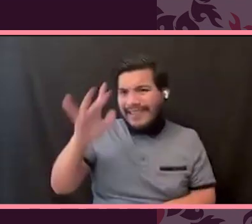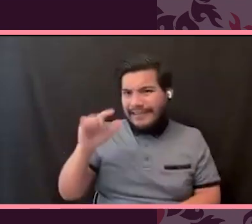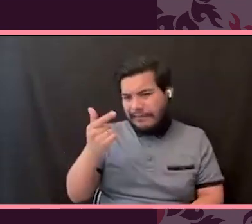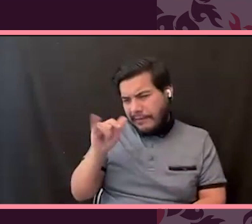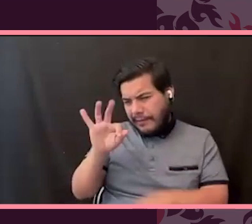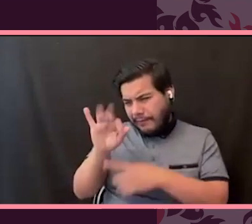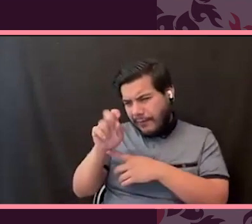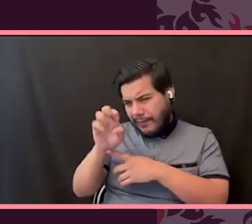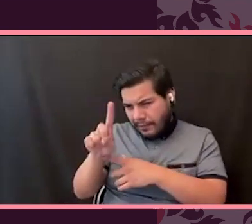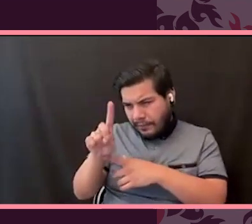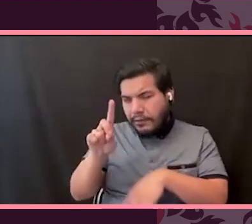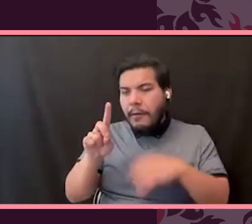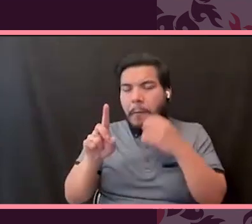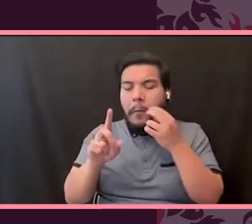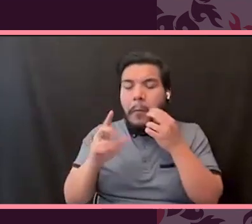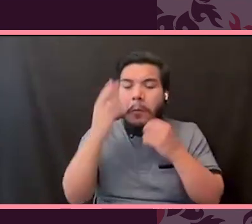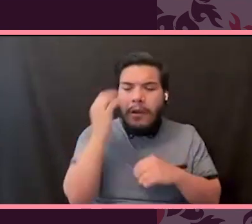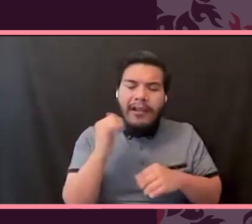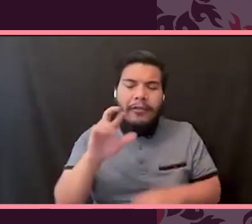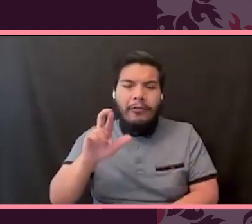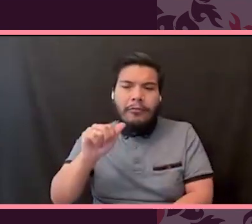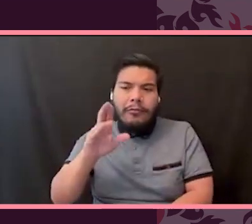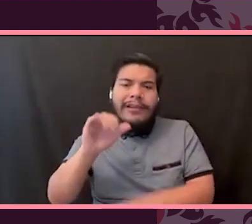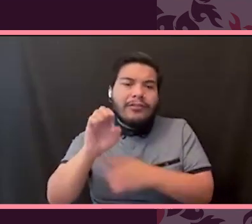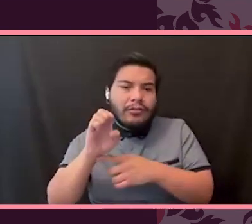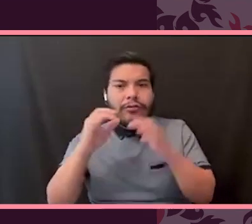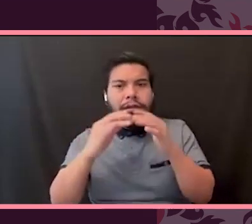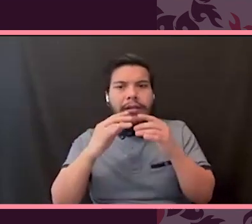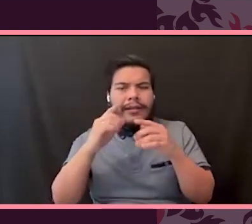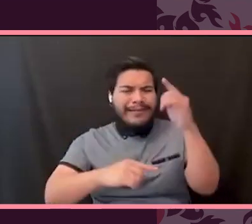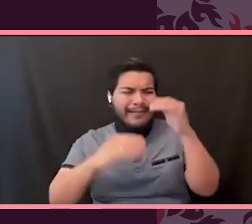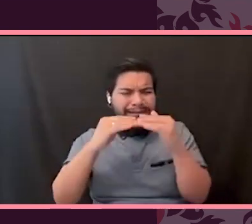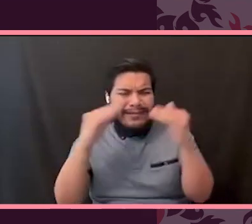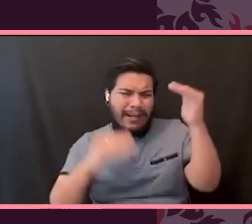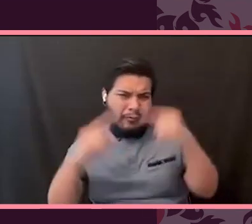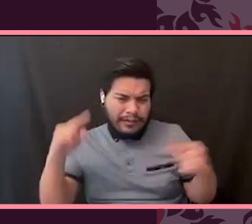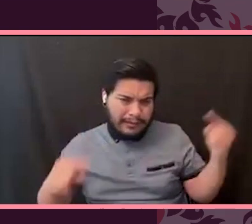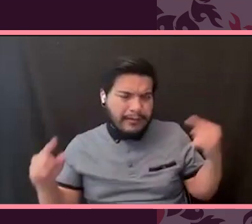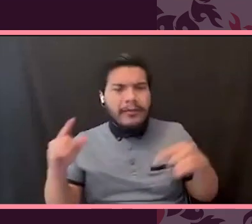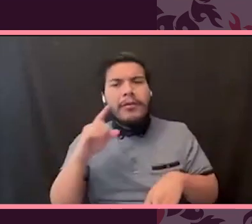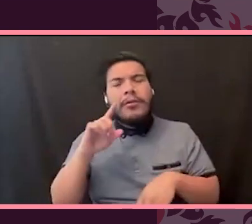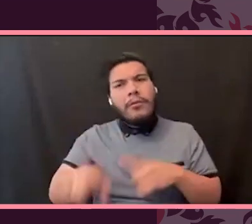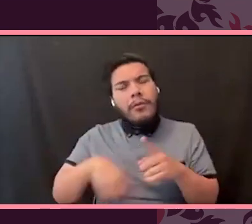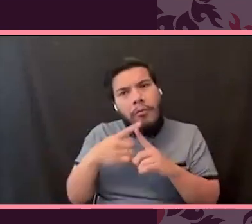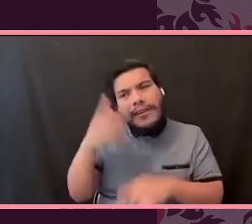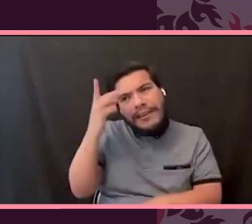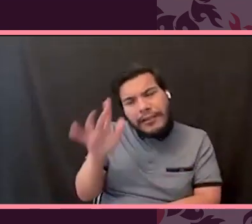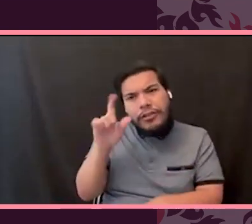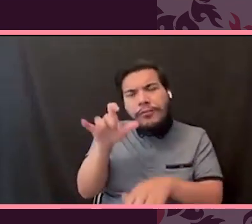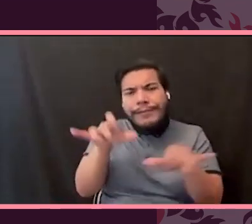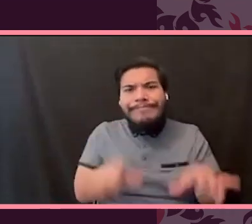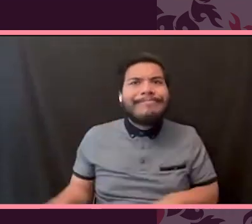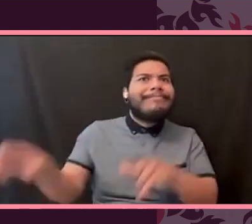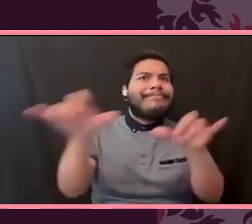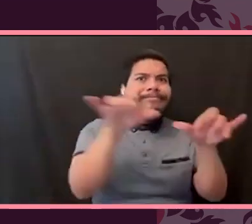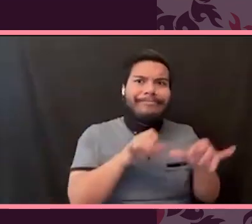there racial inequities when giftedness should in theory be similar across the board, or